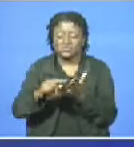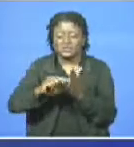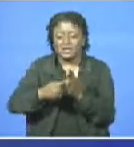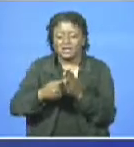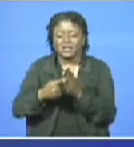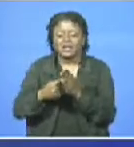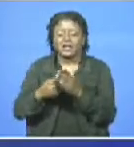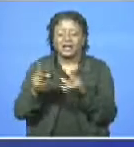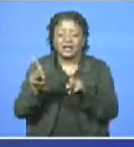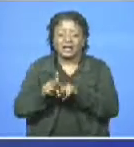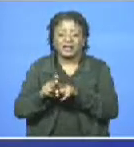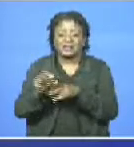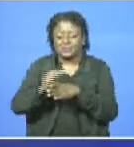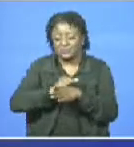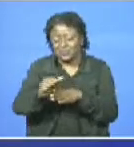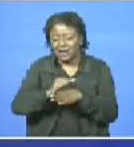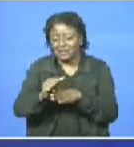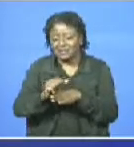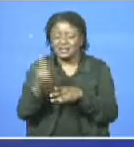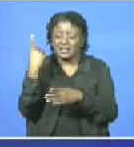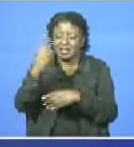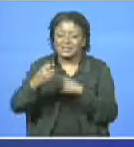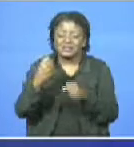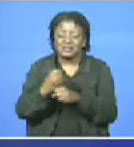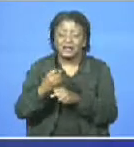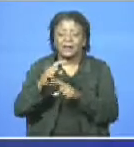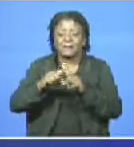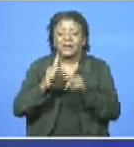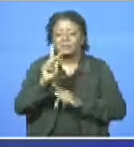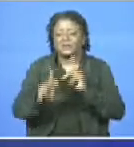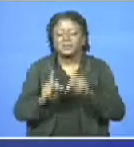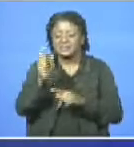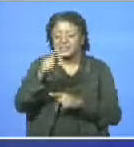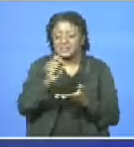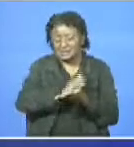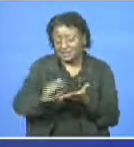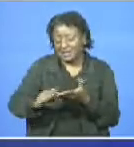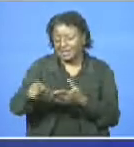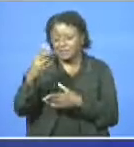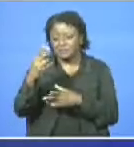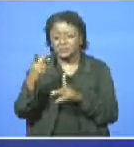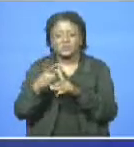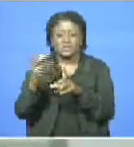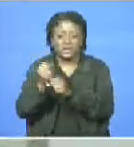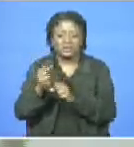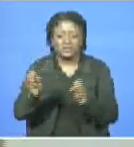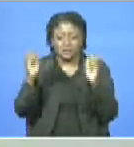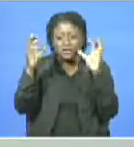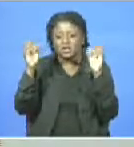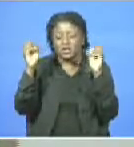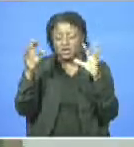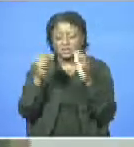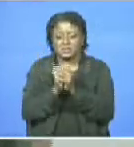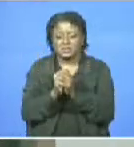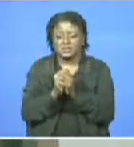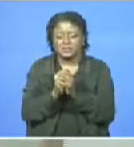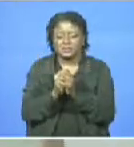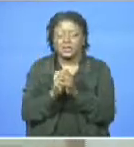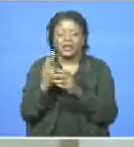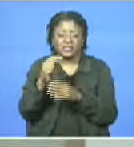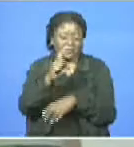When asked if that would still be the case, Dame said there will be some changes. The police, they have been